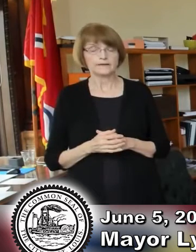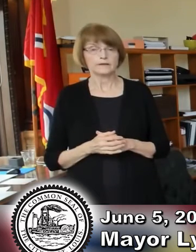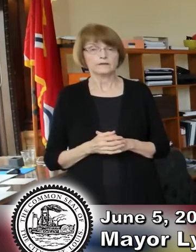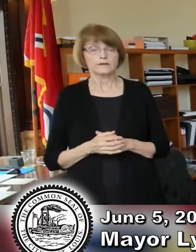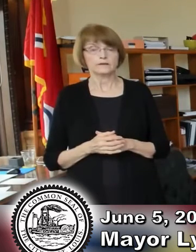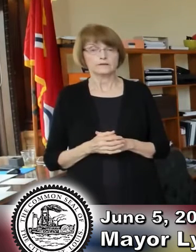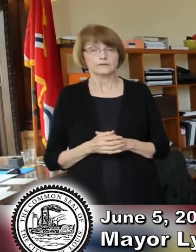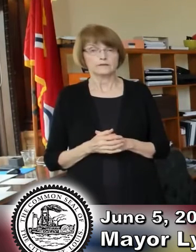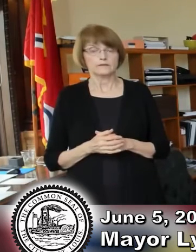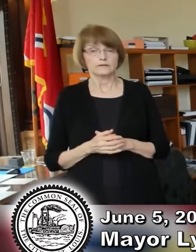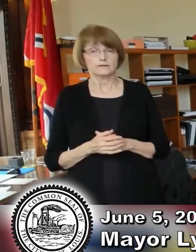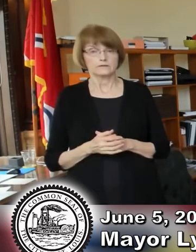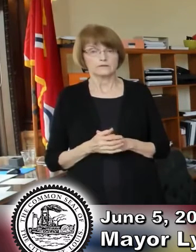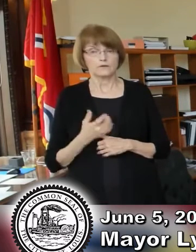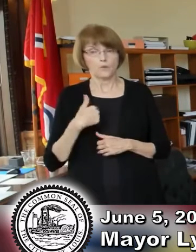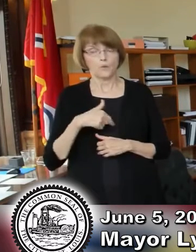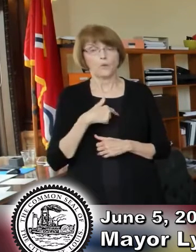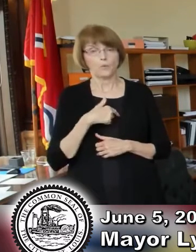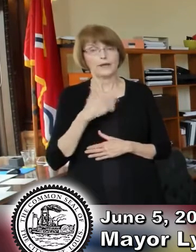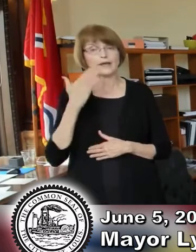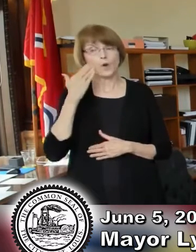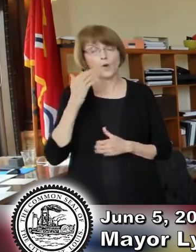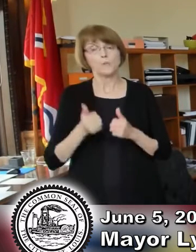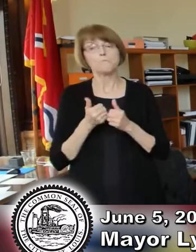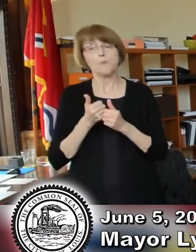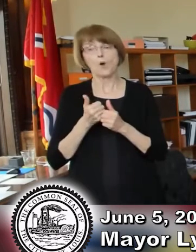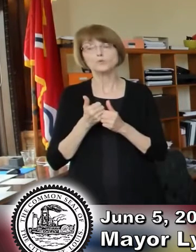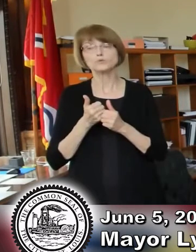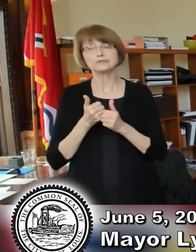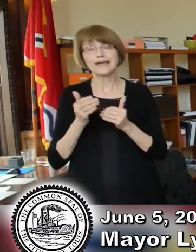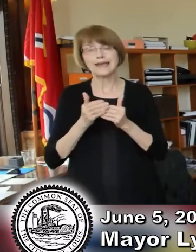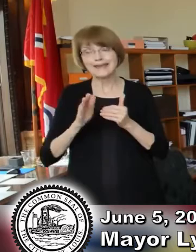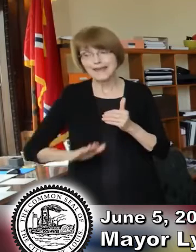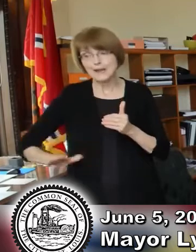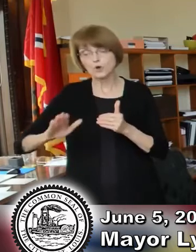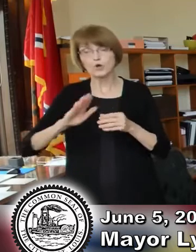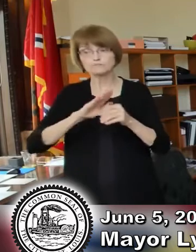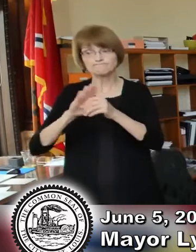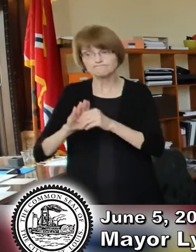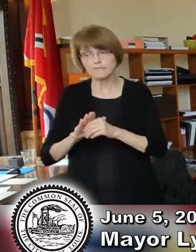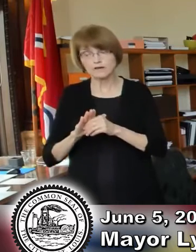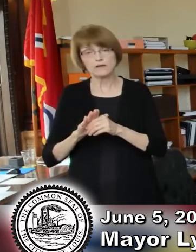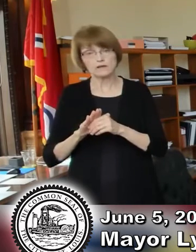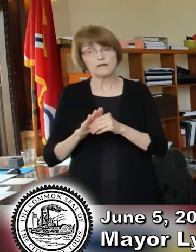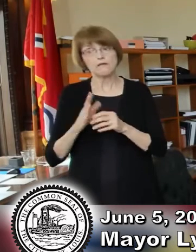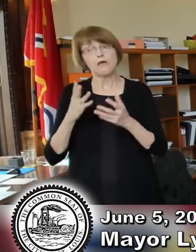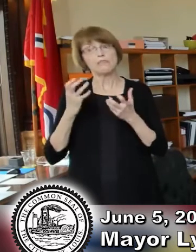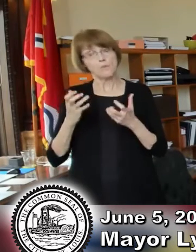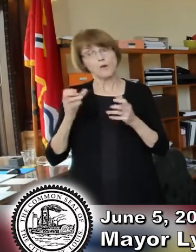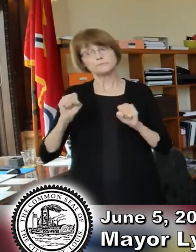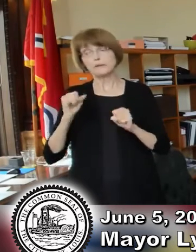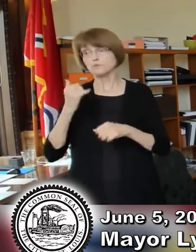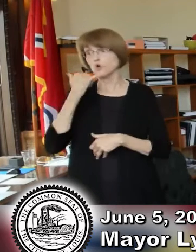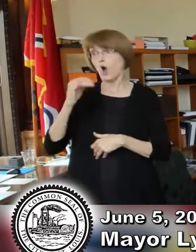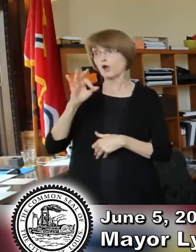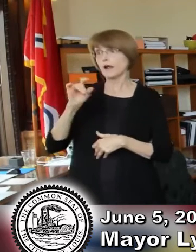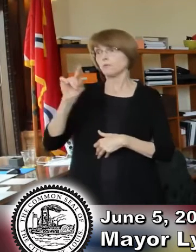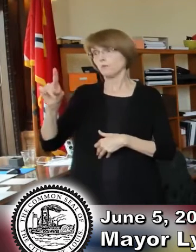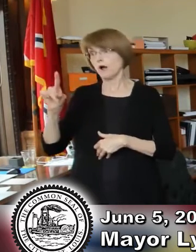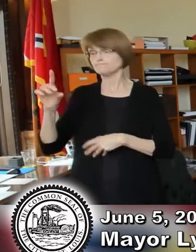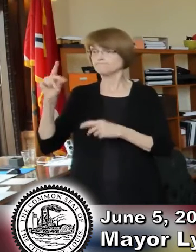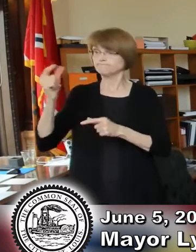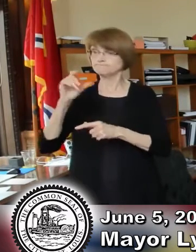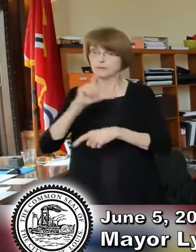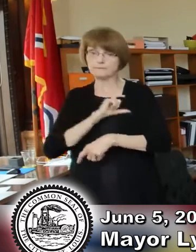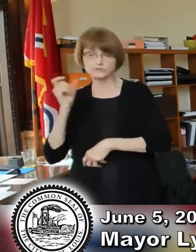that most neighborhoods, most neighbors want to be able to call 911 and have the